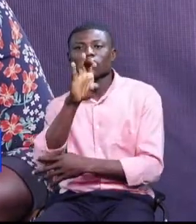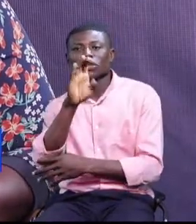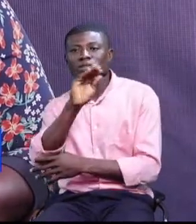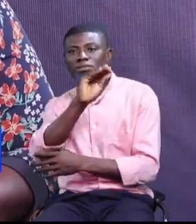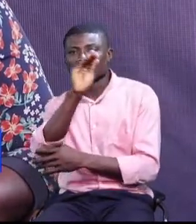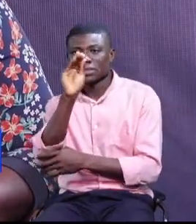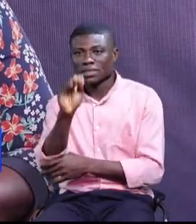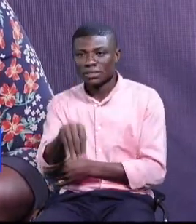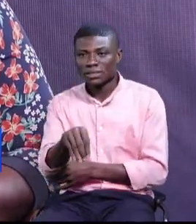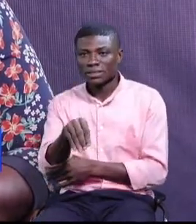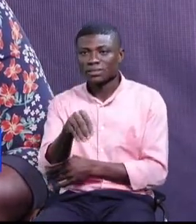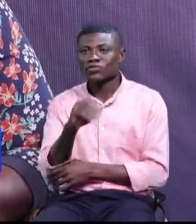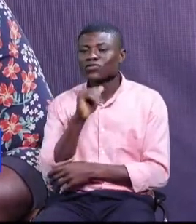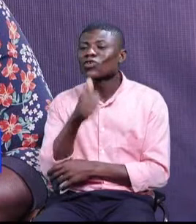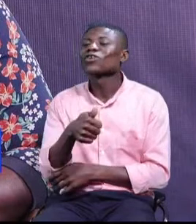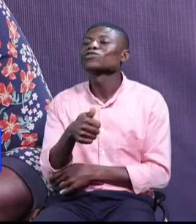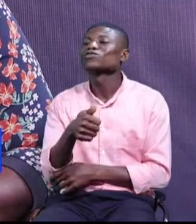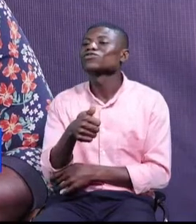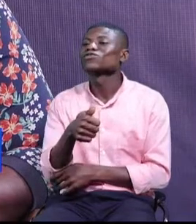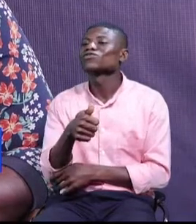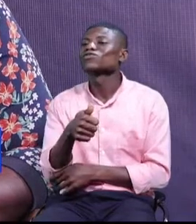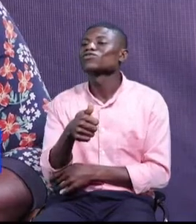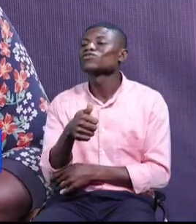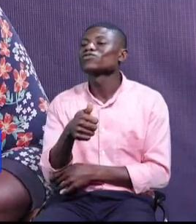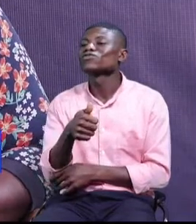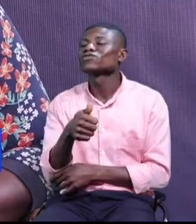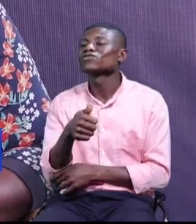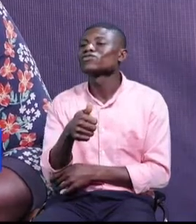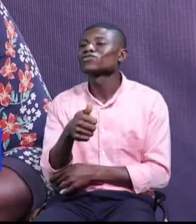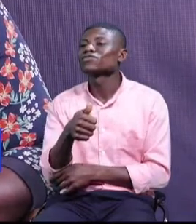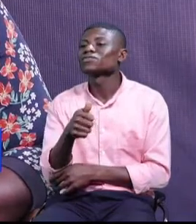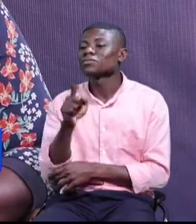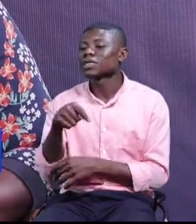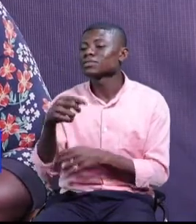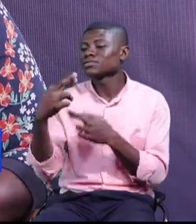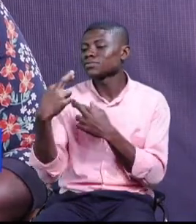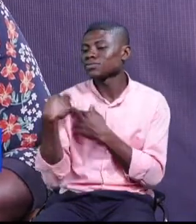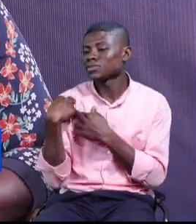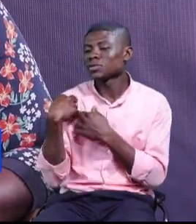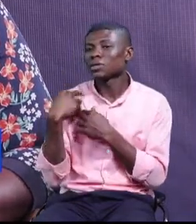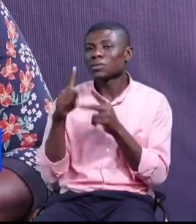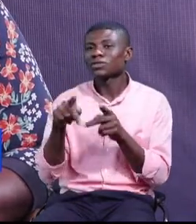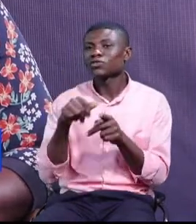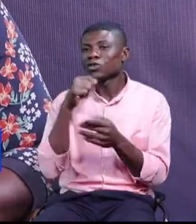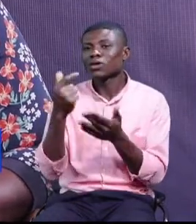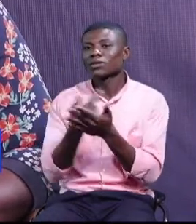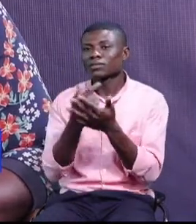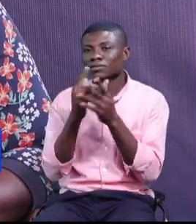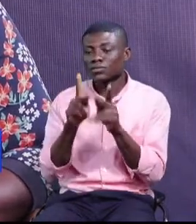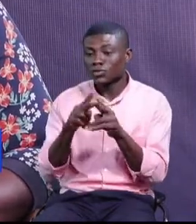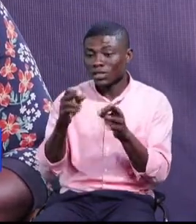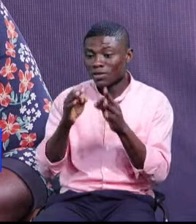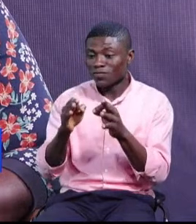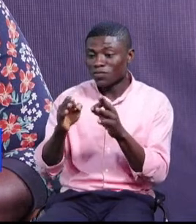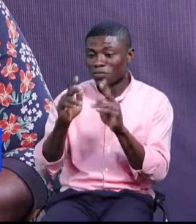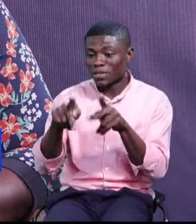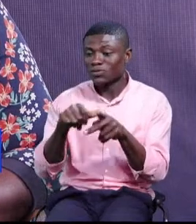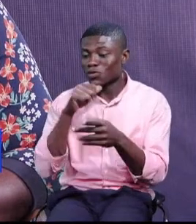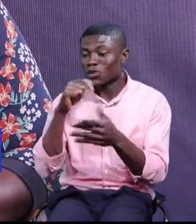40% is not so owned by a non-Ghanaian. So if a non-Ghanaian owns more